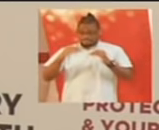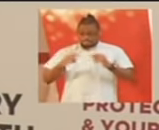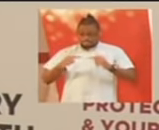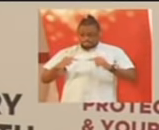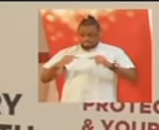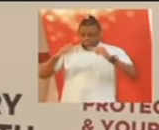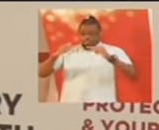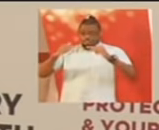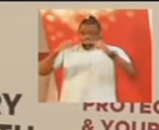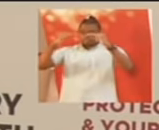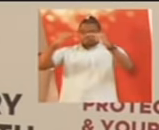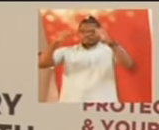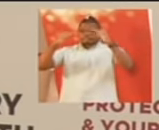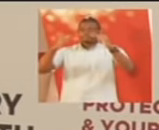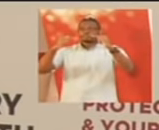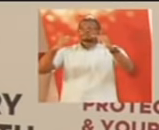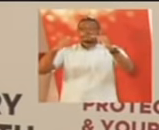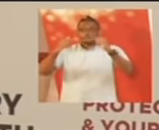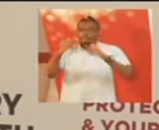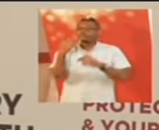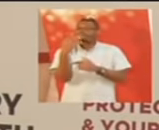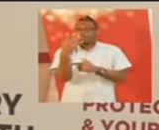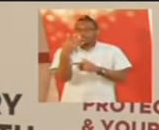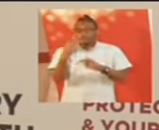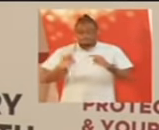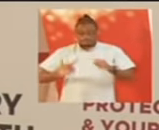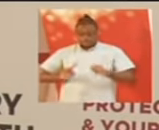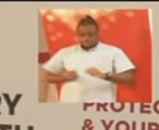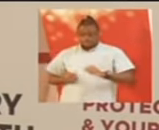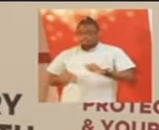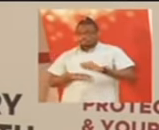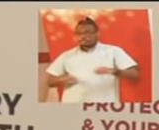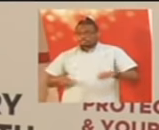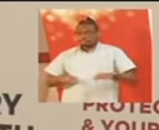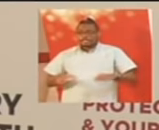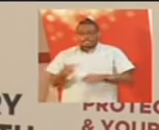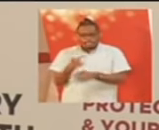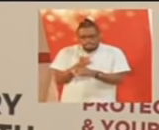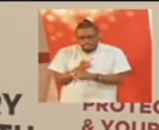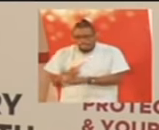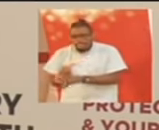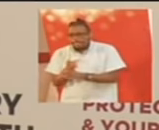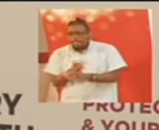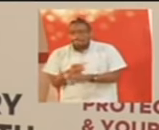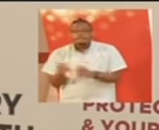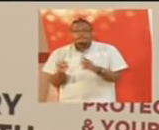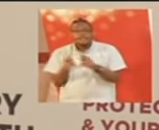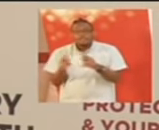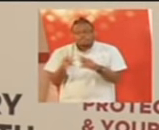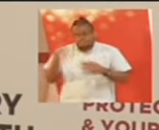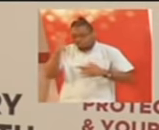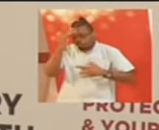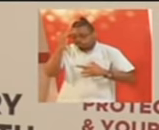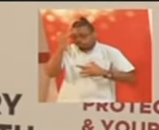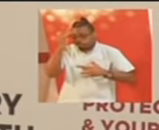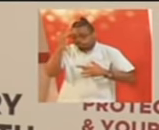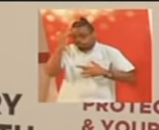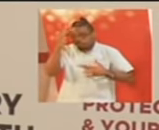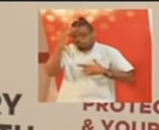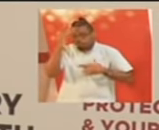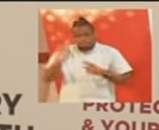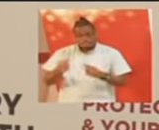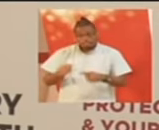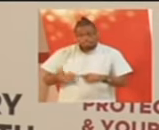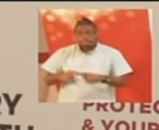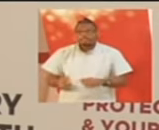system. The first level really looks at the care of the very ill persons who are COVID positive, and we have